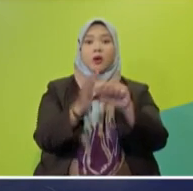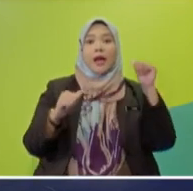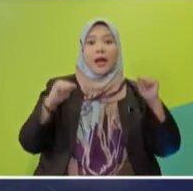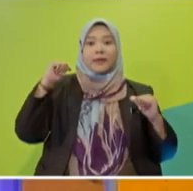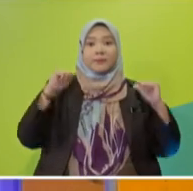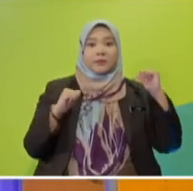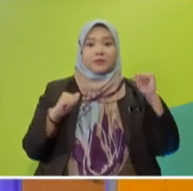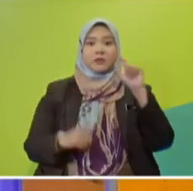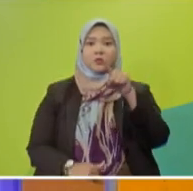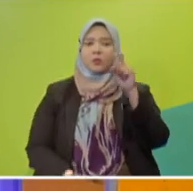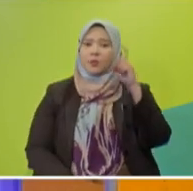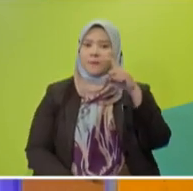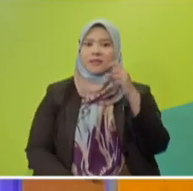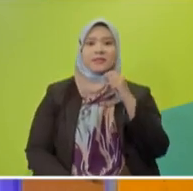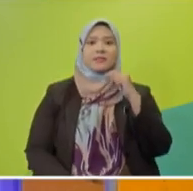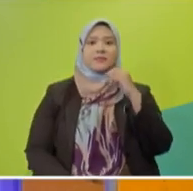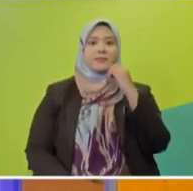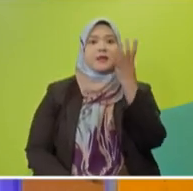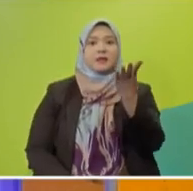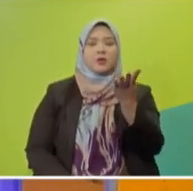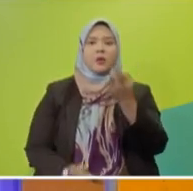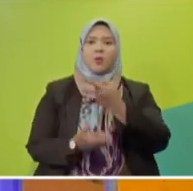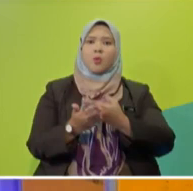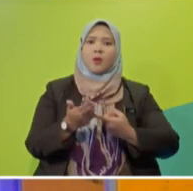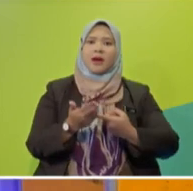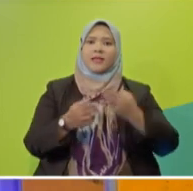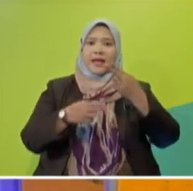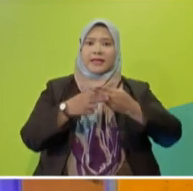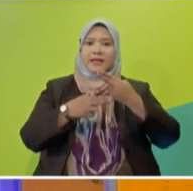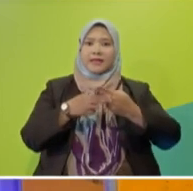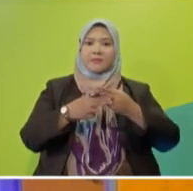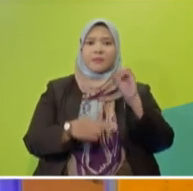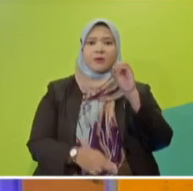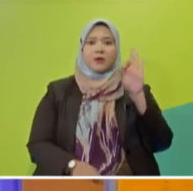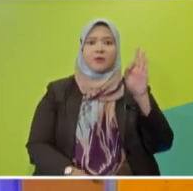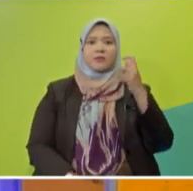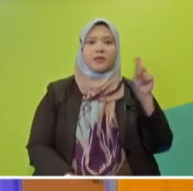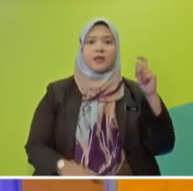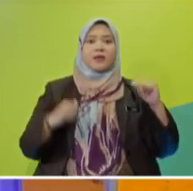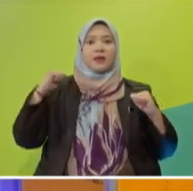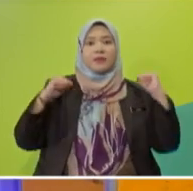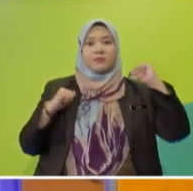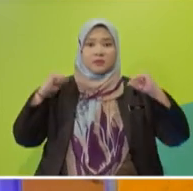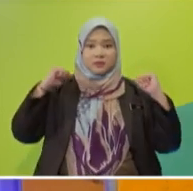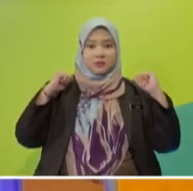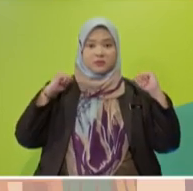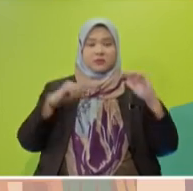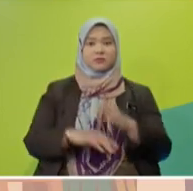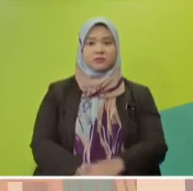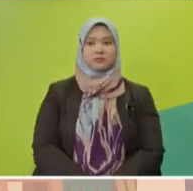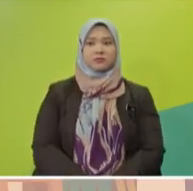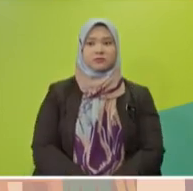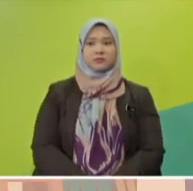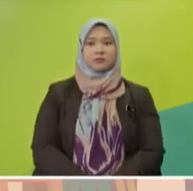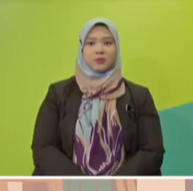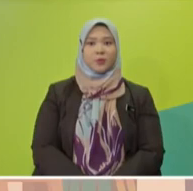Can you tell me what animal is this? Okay, can you raise your hand if you want to answer? Yes. Pupils? A rabbit.